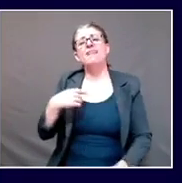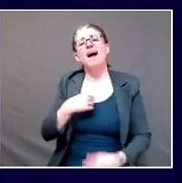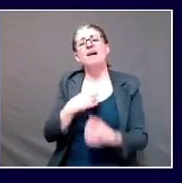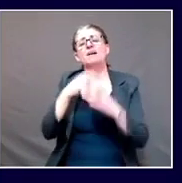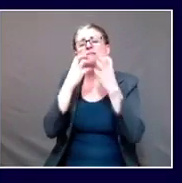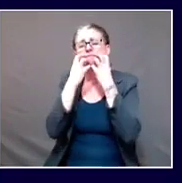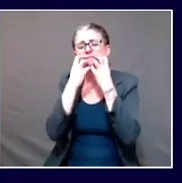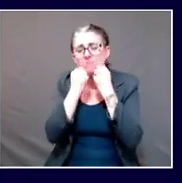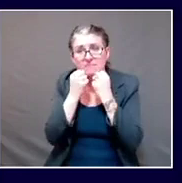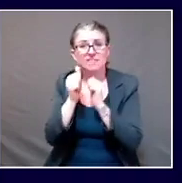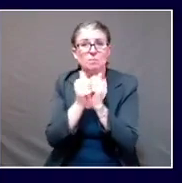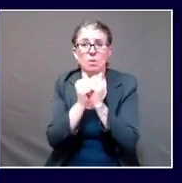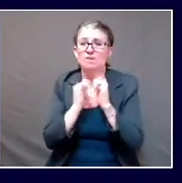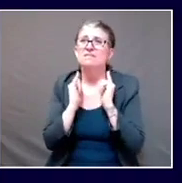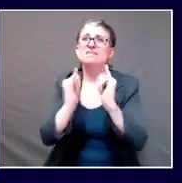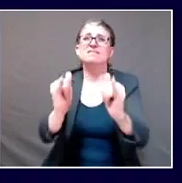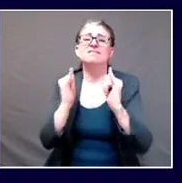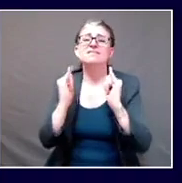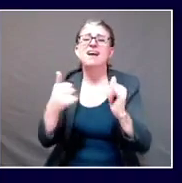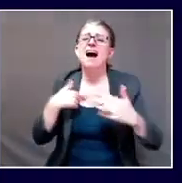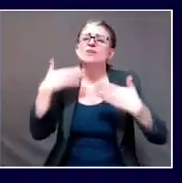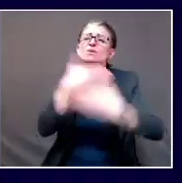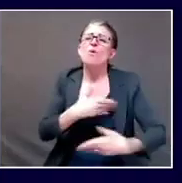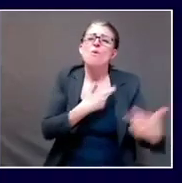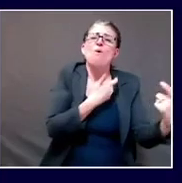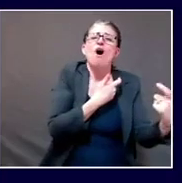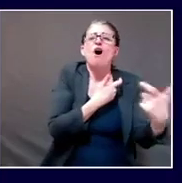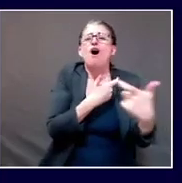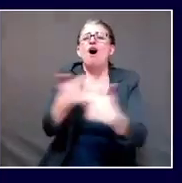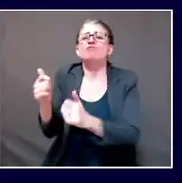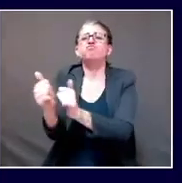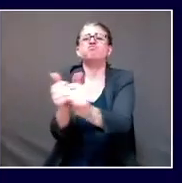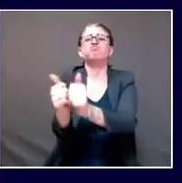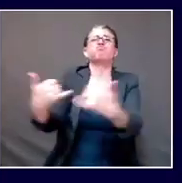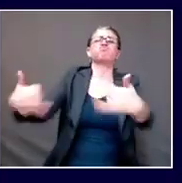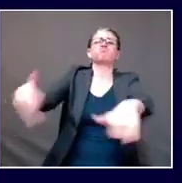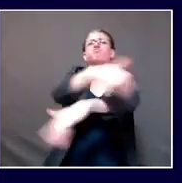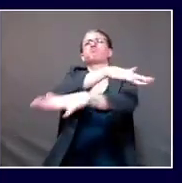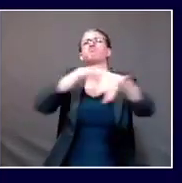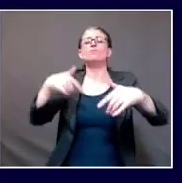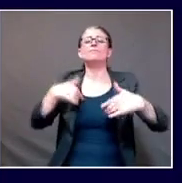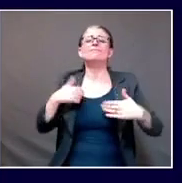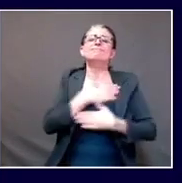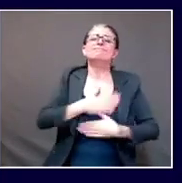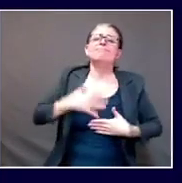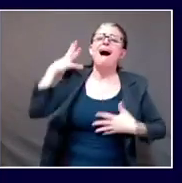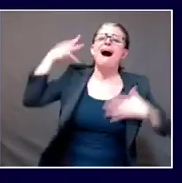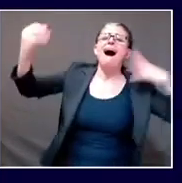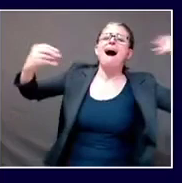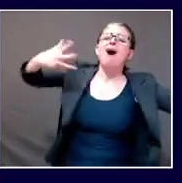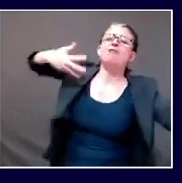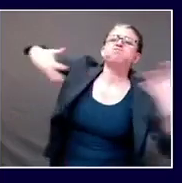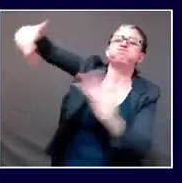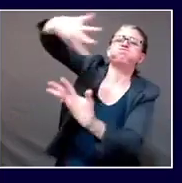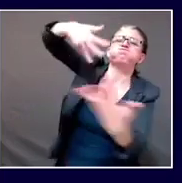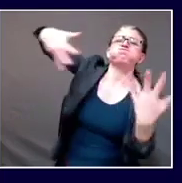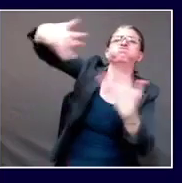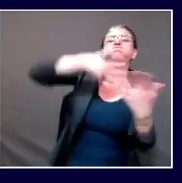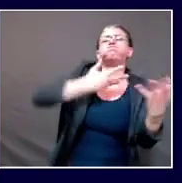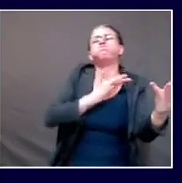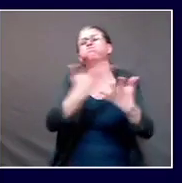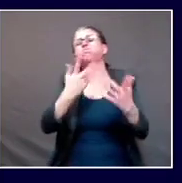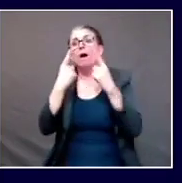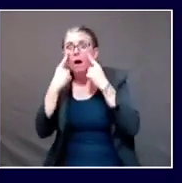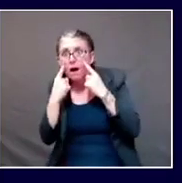where communities can get together and share things and where kids can truly learn face to face. We are the teachers that we